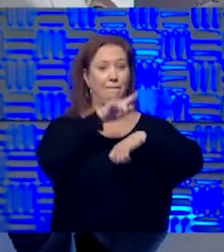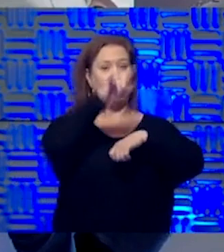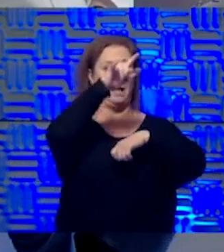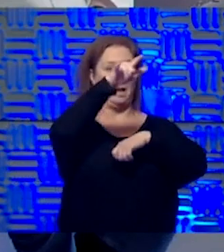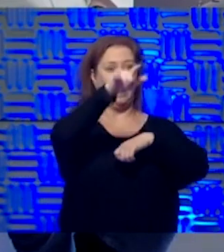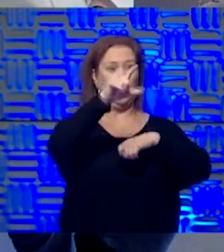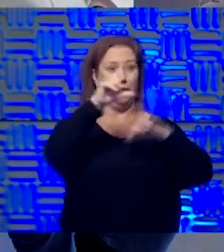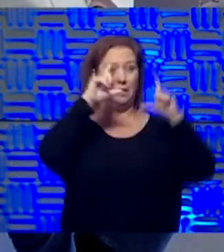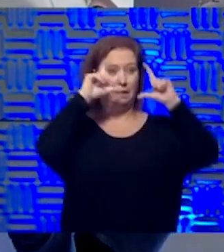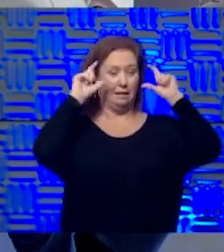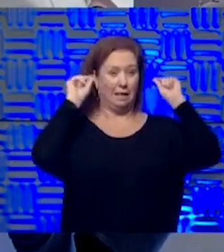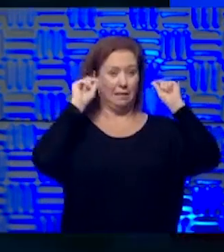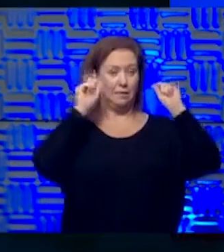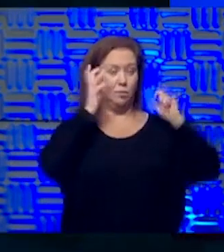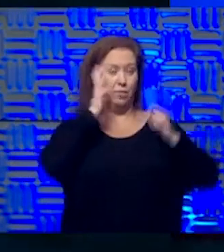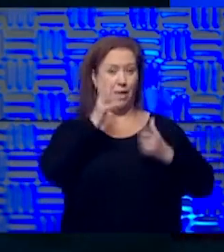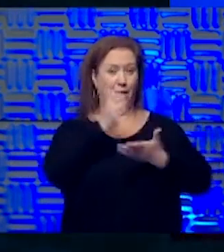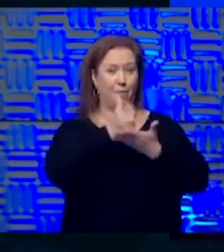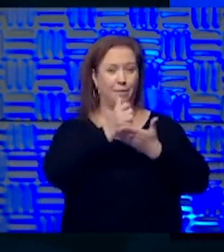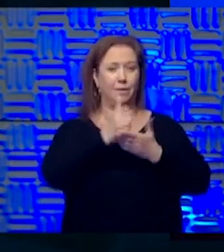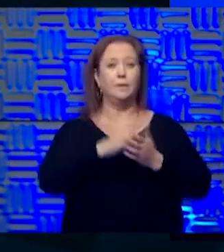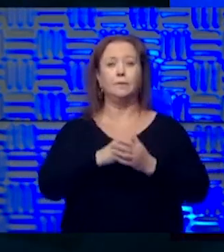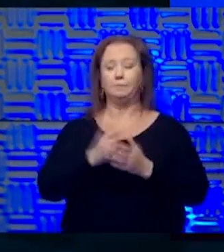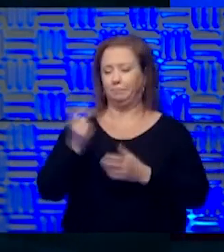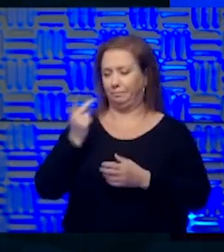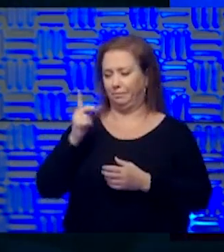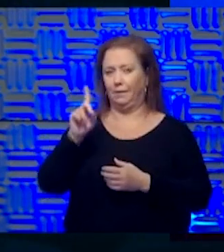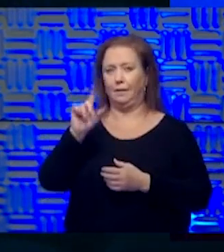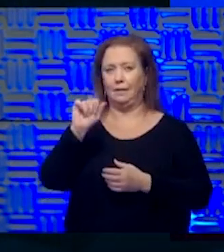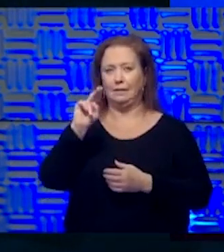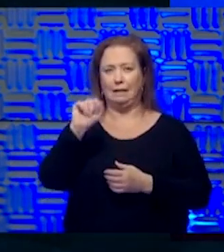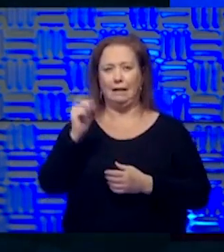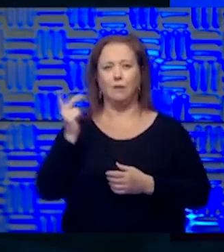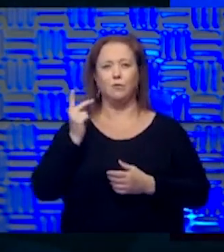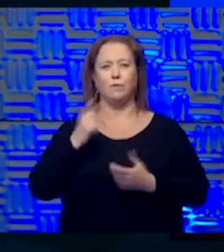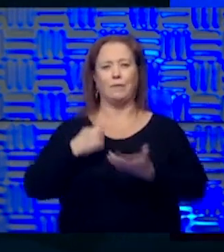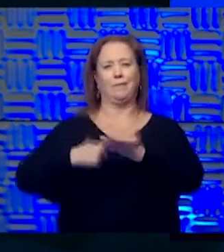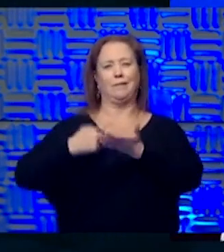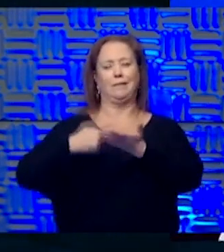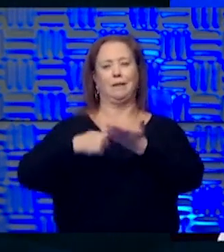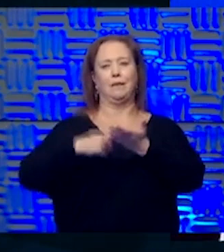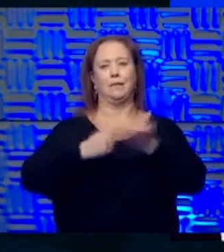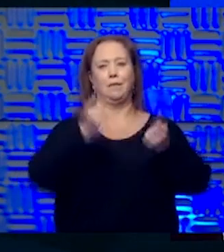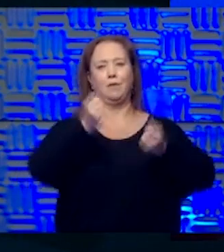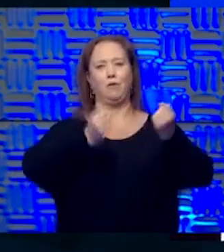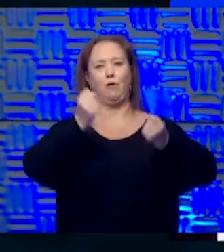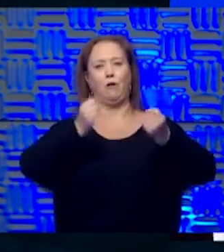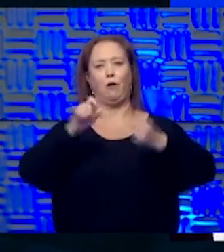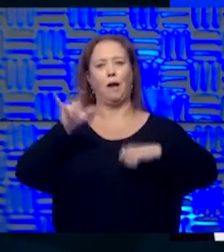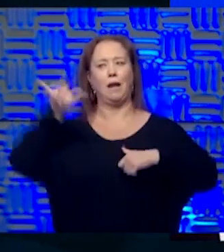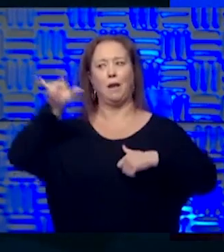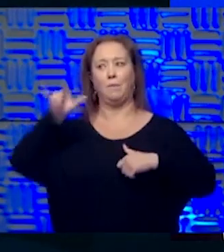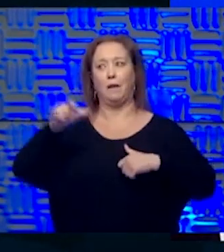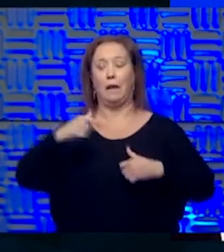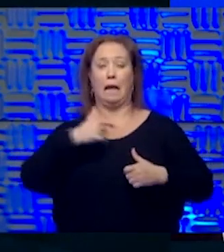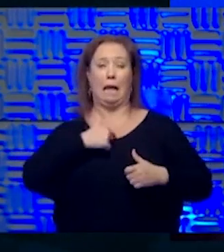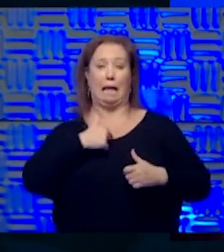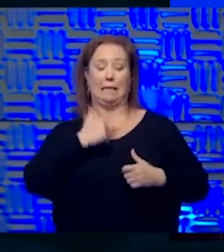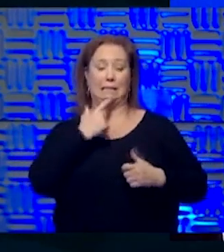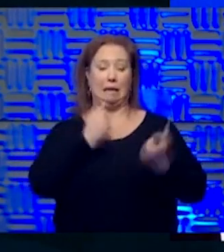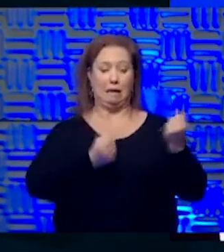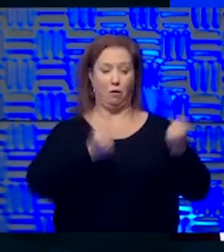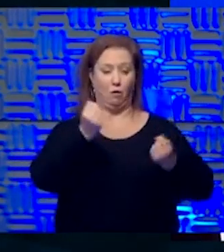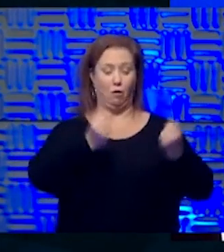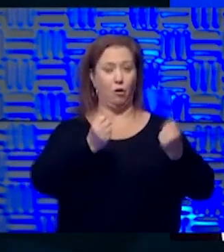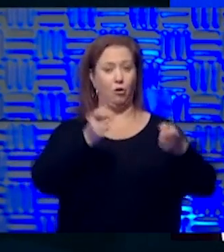I get the glasses, does that help me? So, Dana, you and I have talked a lot about car versus airplane. Let's see where our debate lands today. I say car because